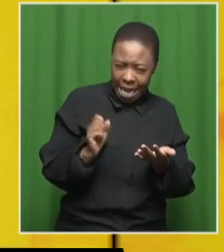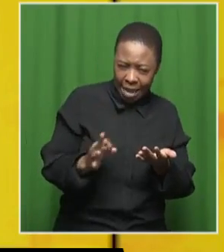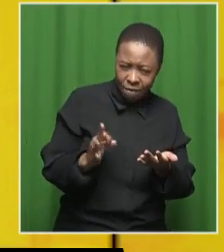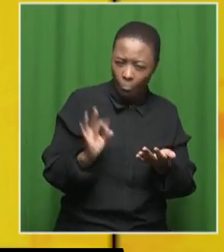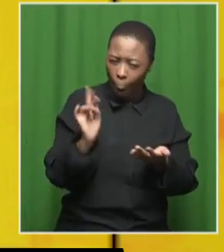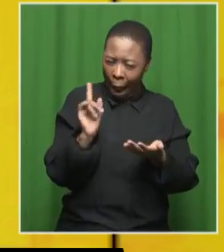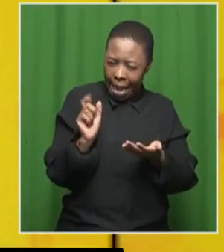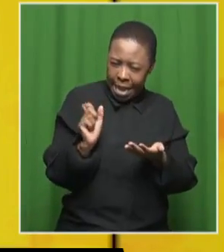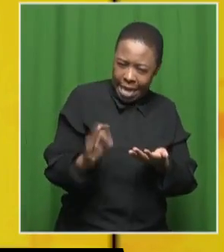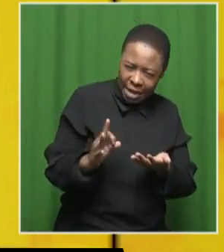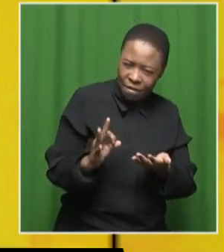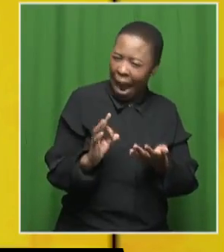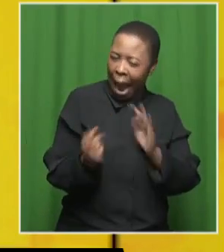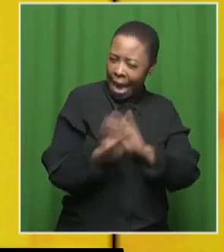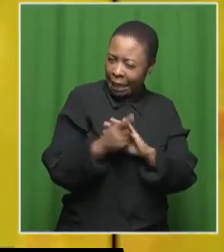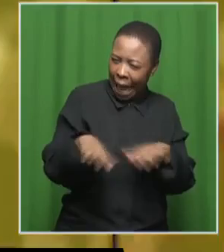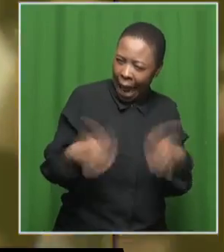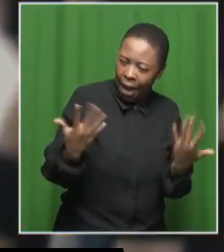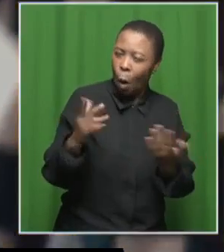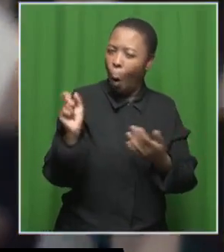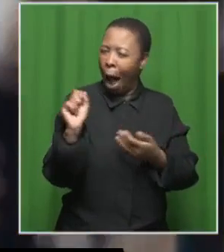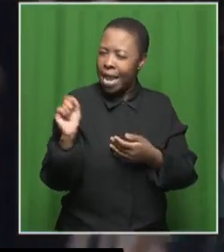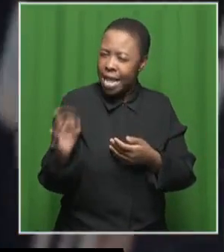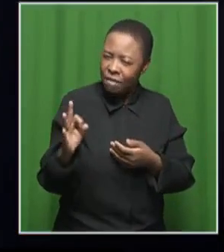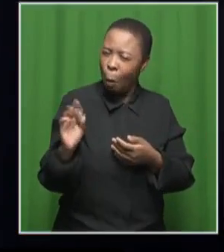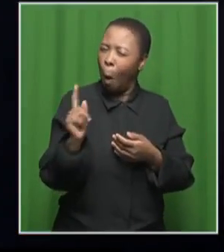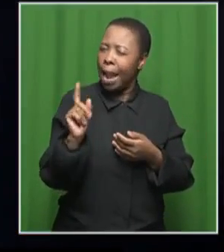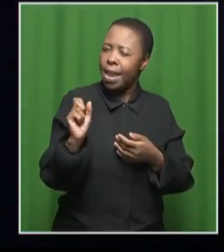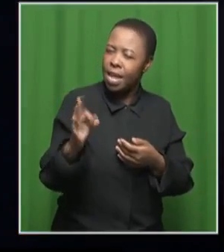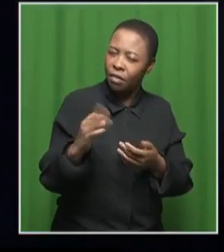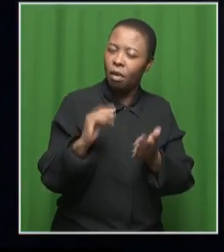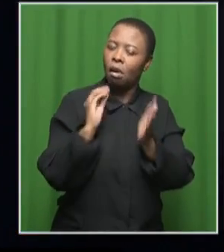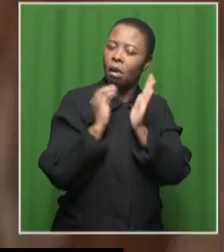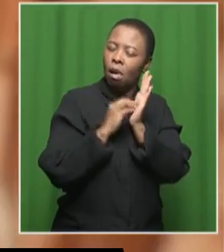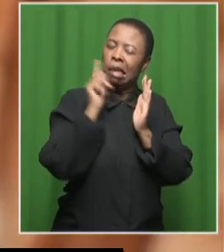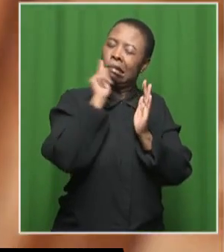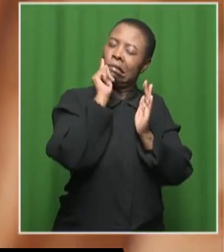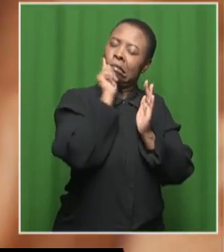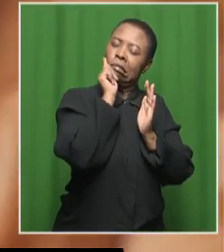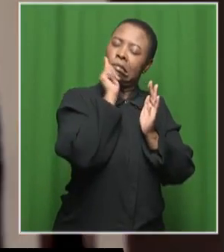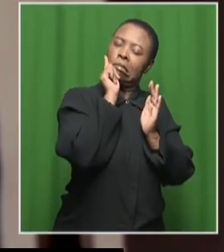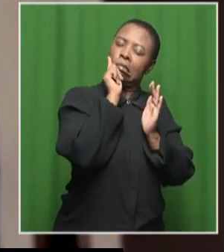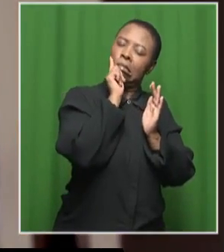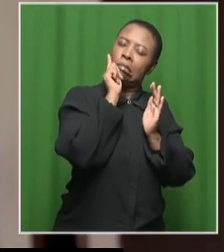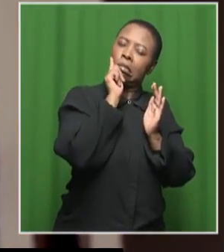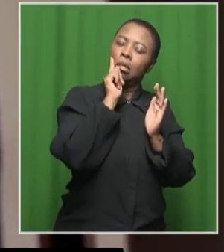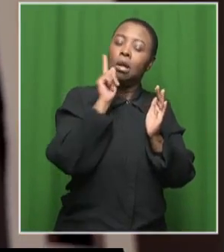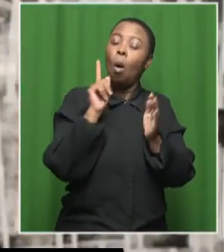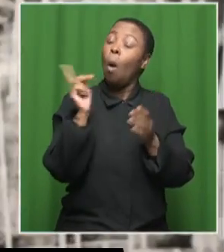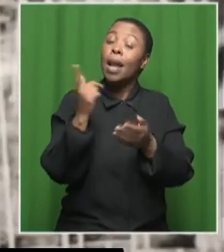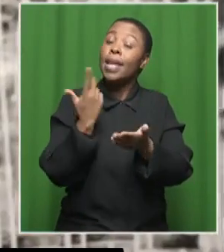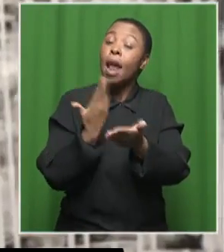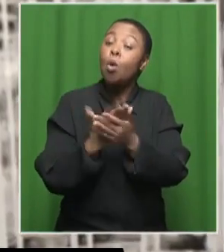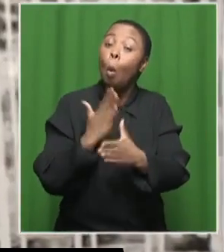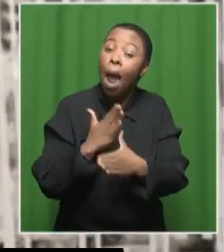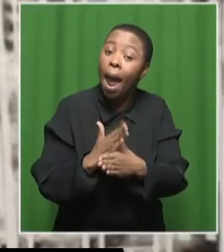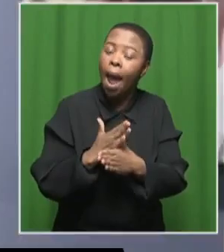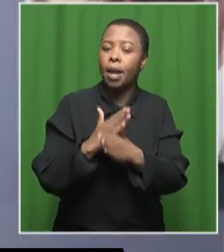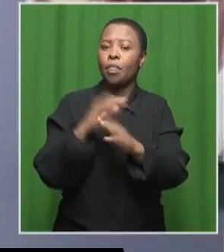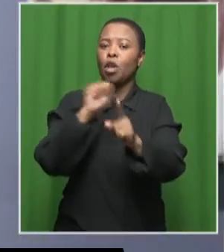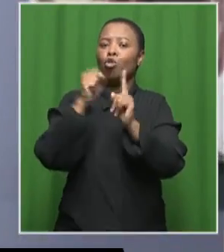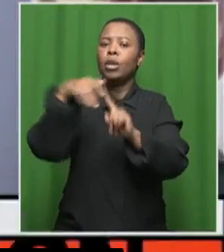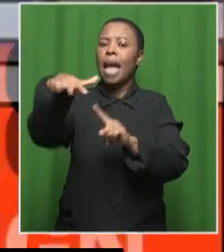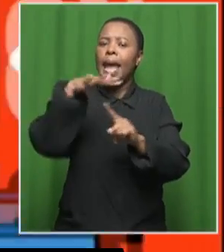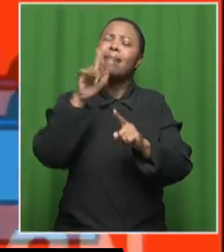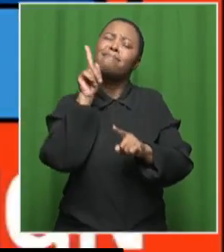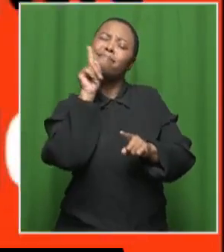happened? That means we are thinking about a future. We are testing society. We are testing ideas of what could work in society. And